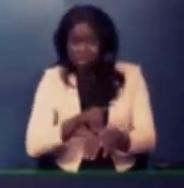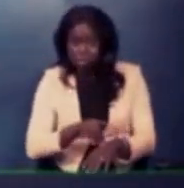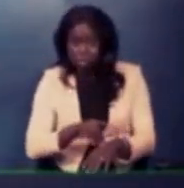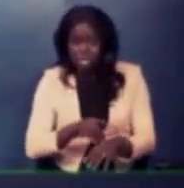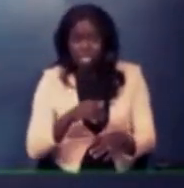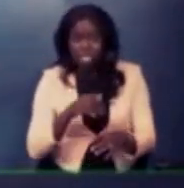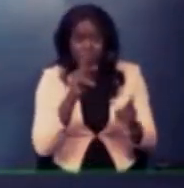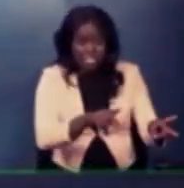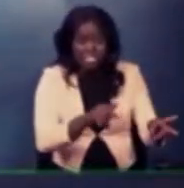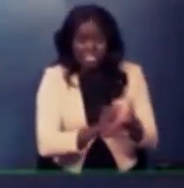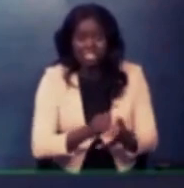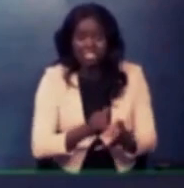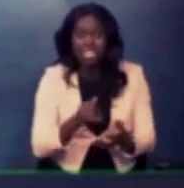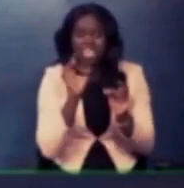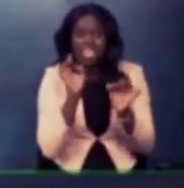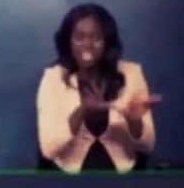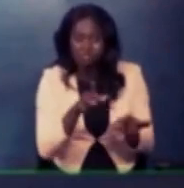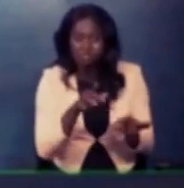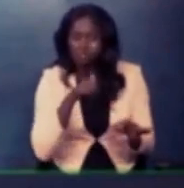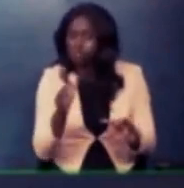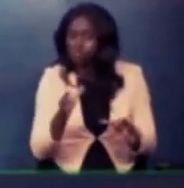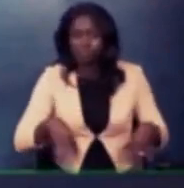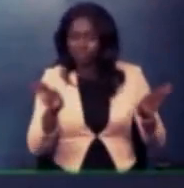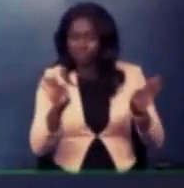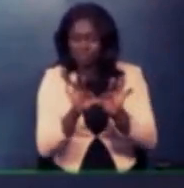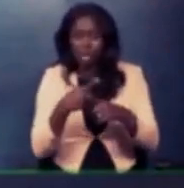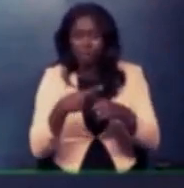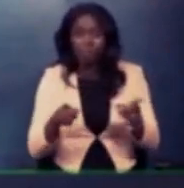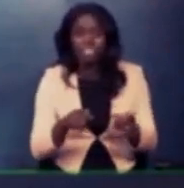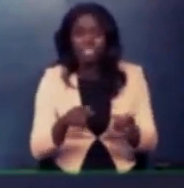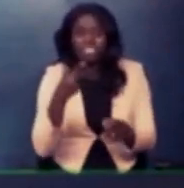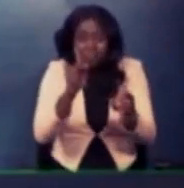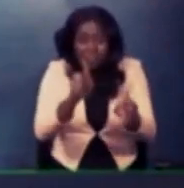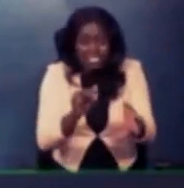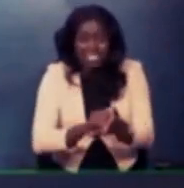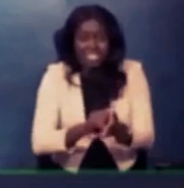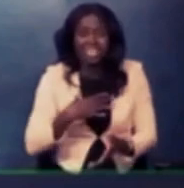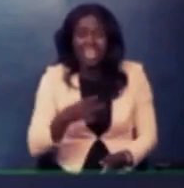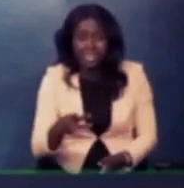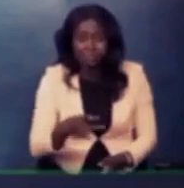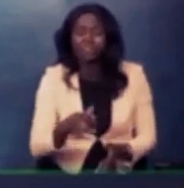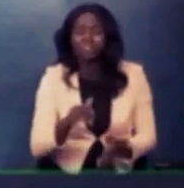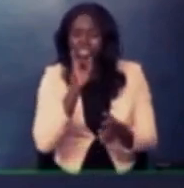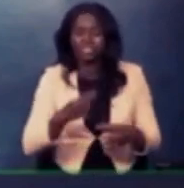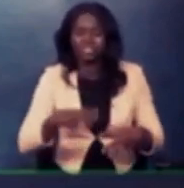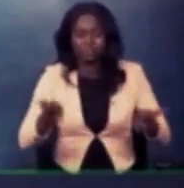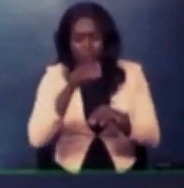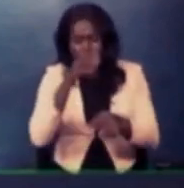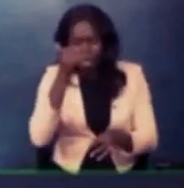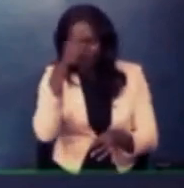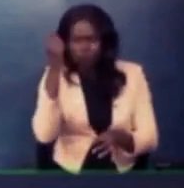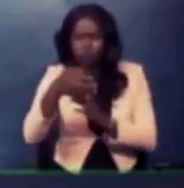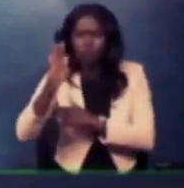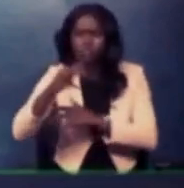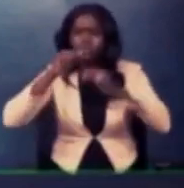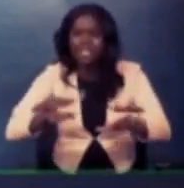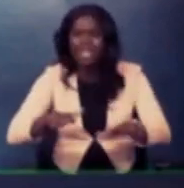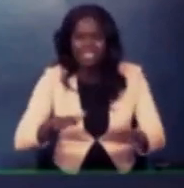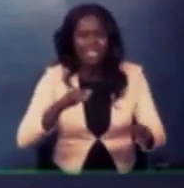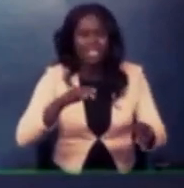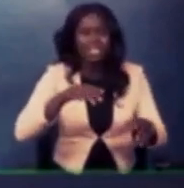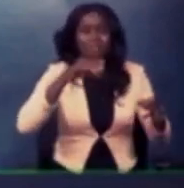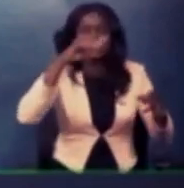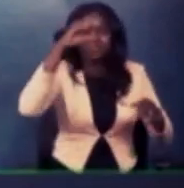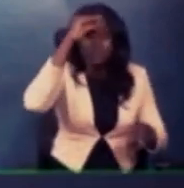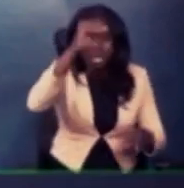but who likes you matters. Because God blesses men through men. It is true. The king sent